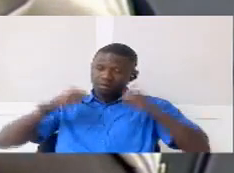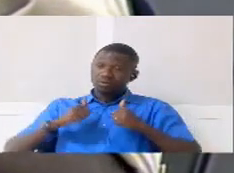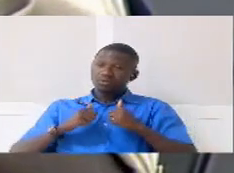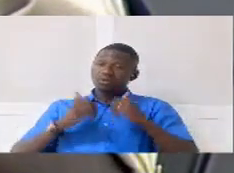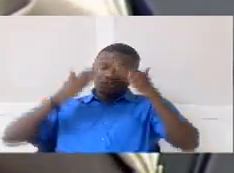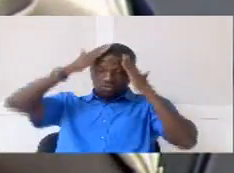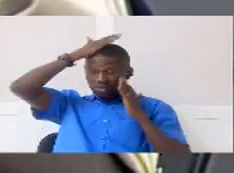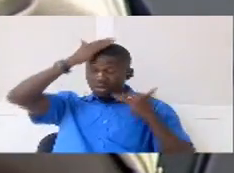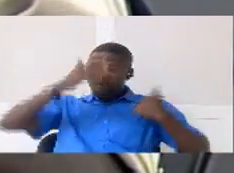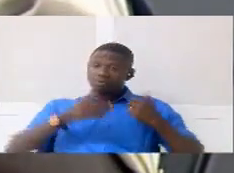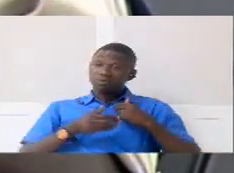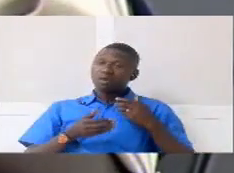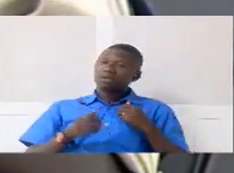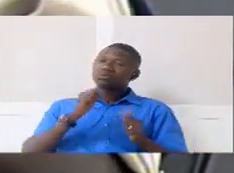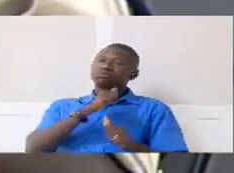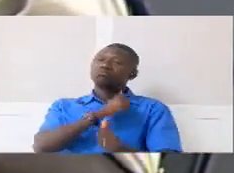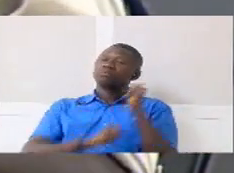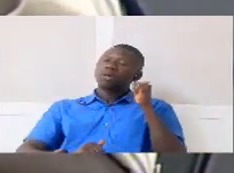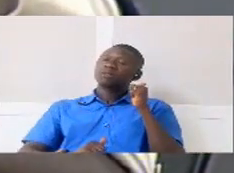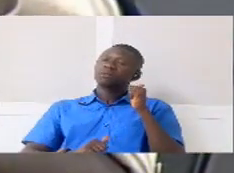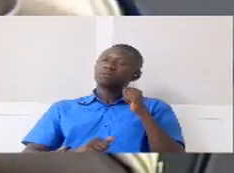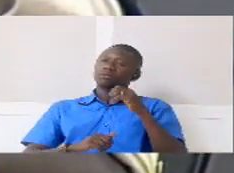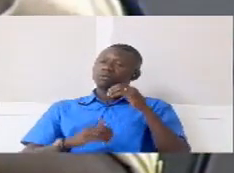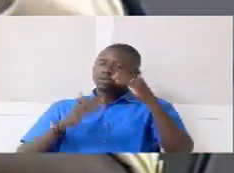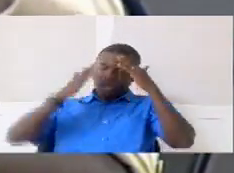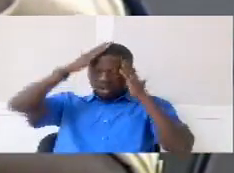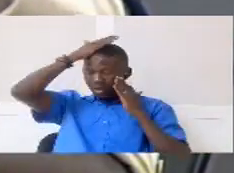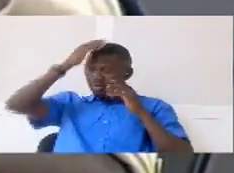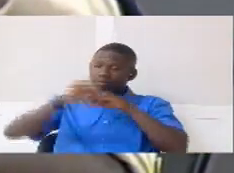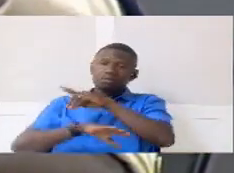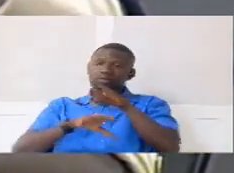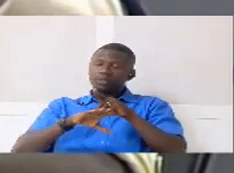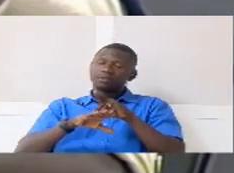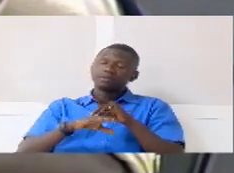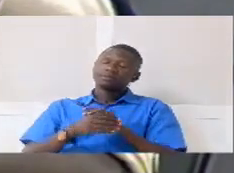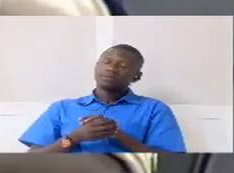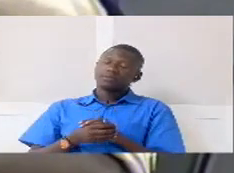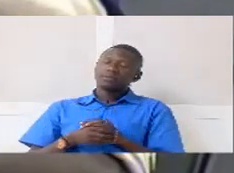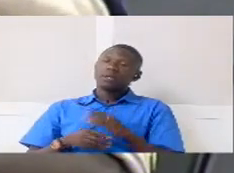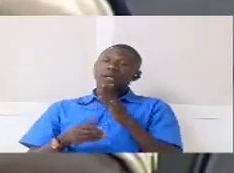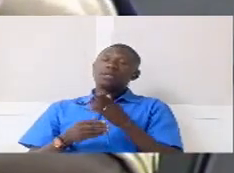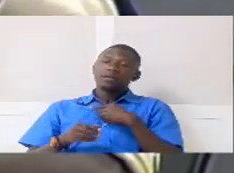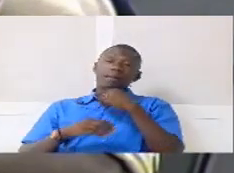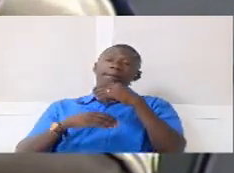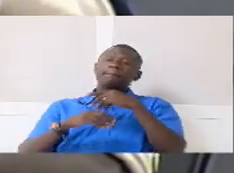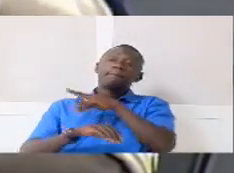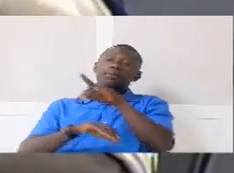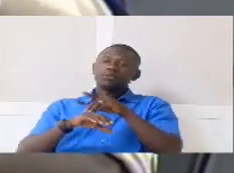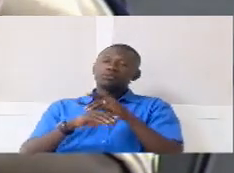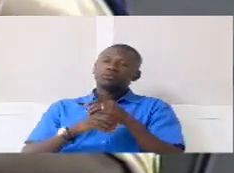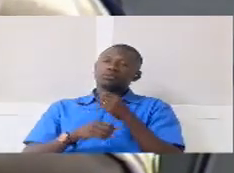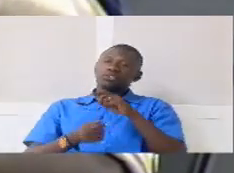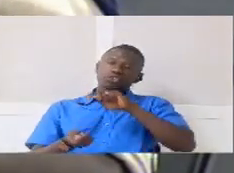And the building, the facility was handed over to the prisons. So there, I also engage